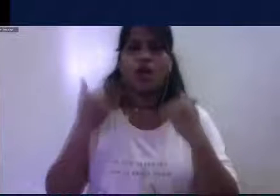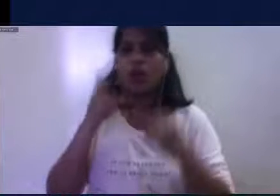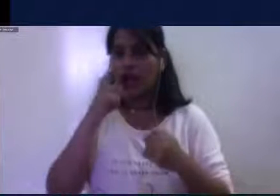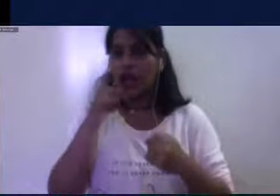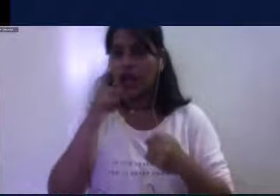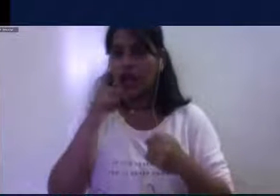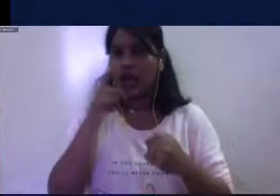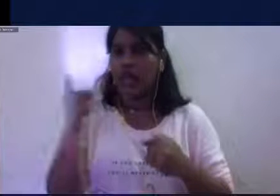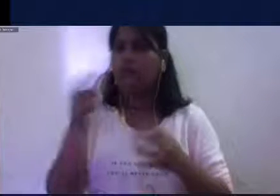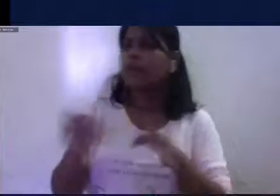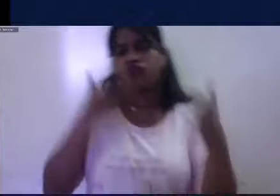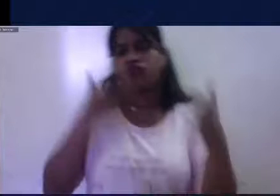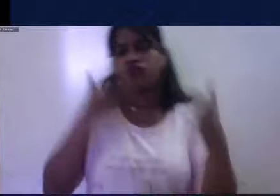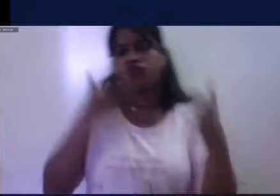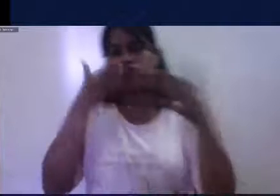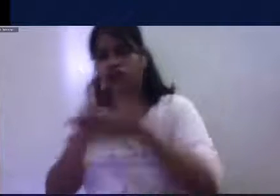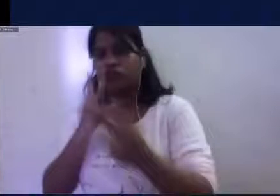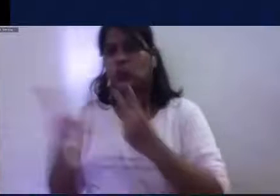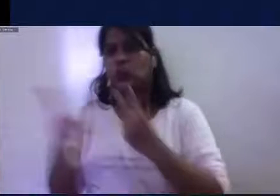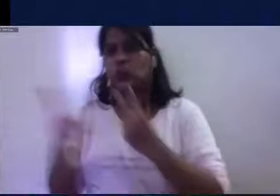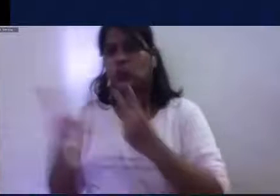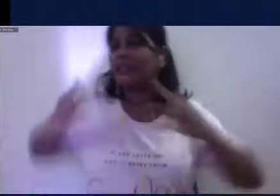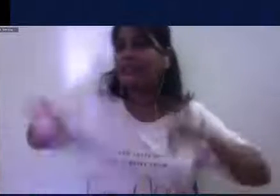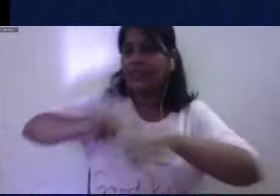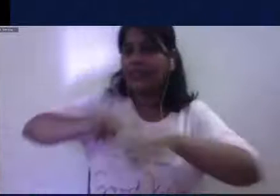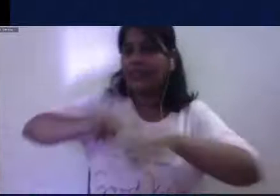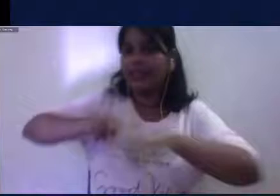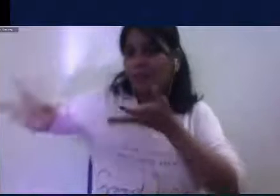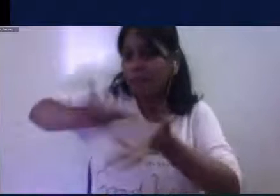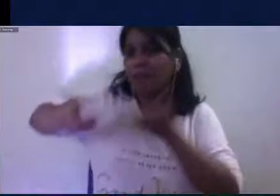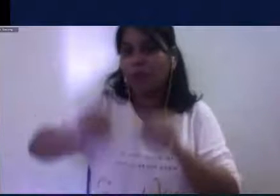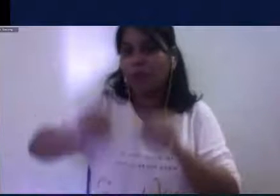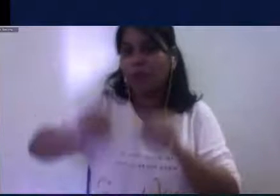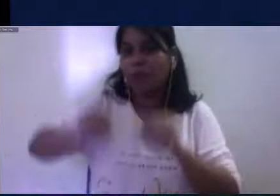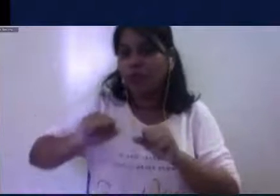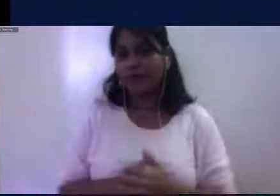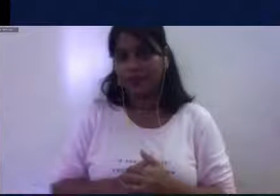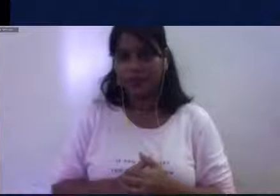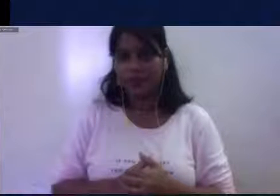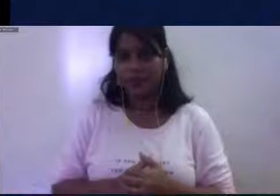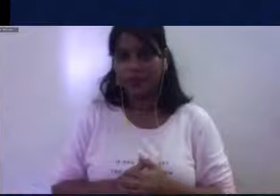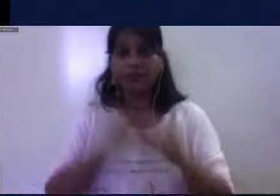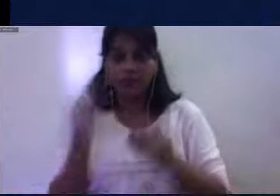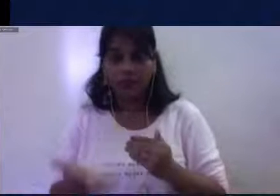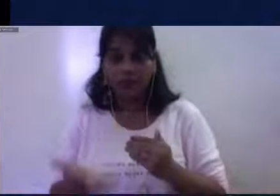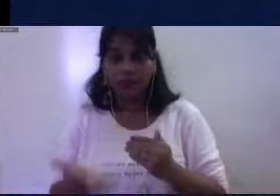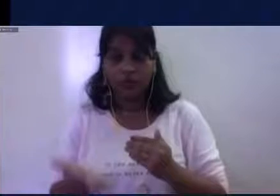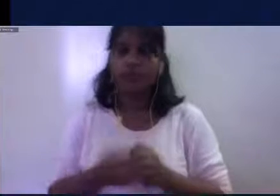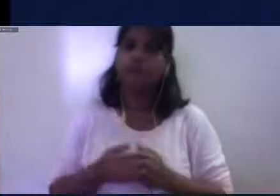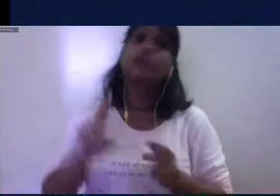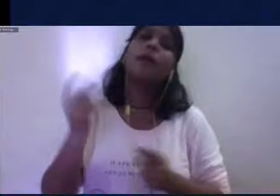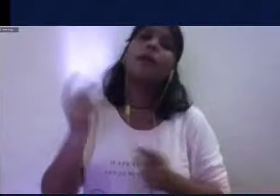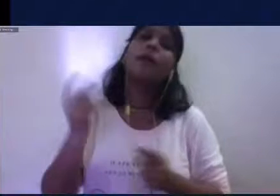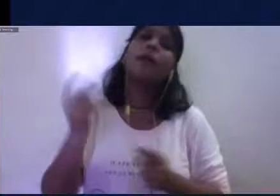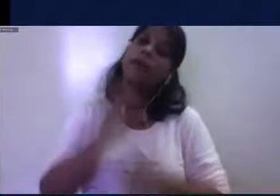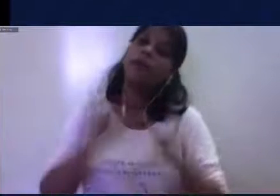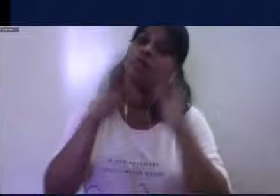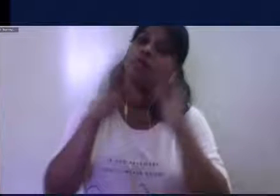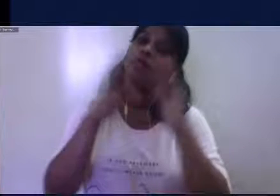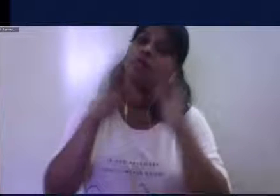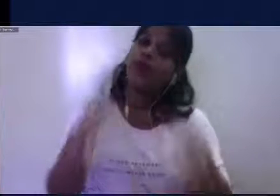free and at leisure and we are able to interact with her. And there are some other people in the house who will do